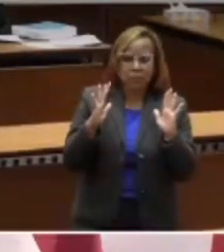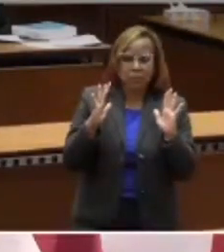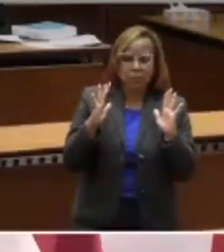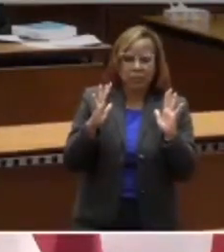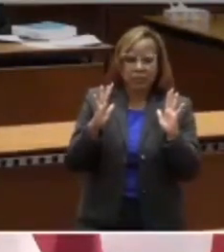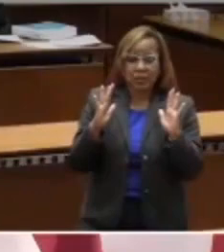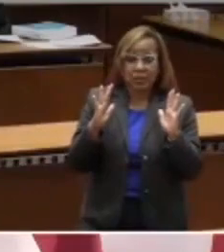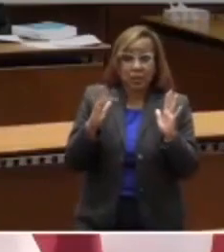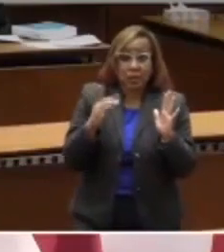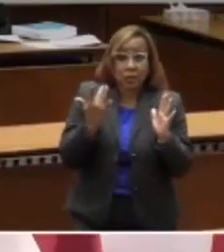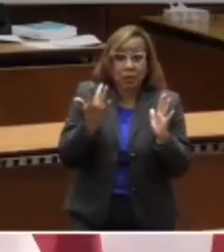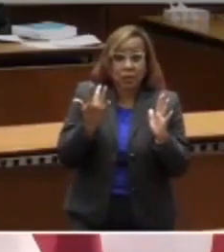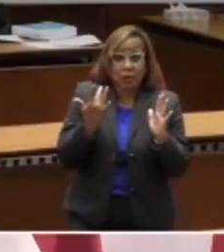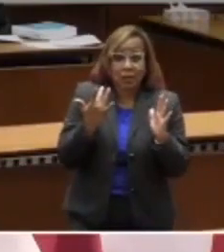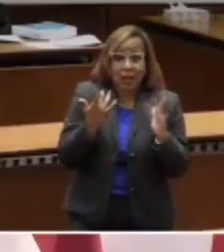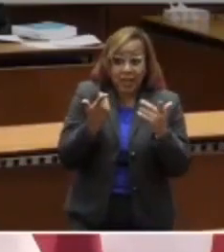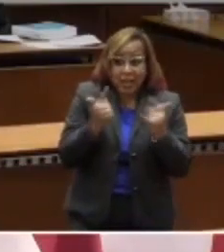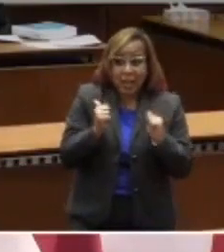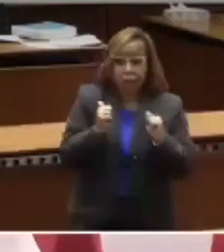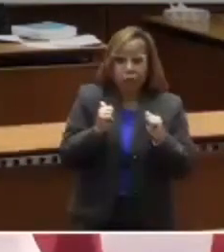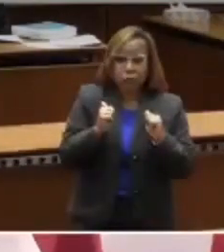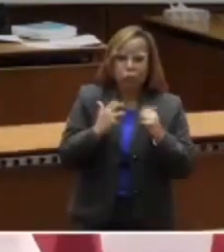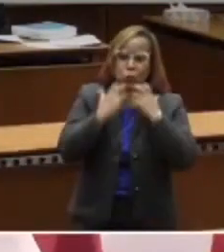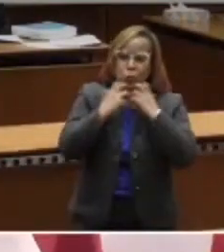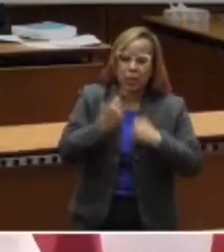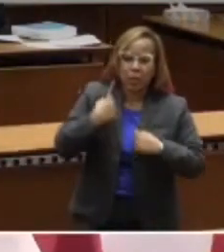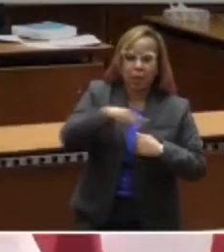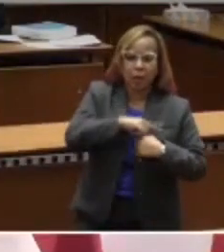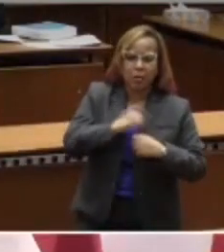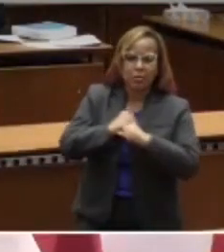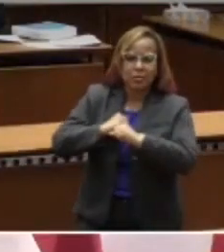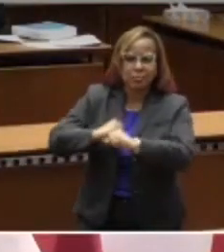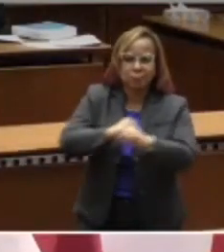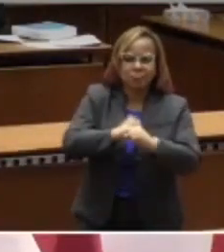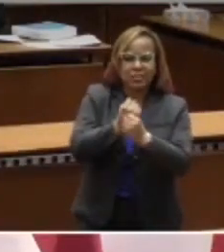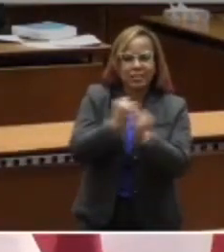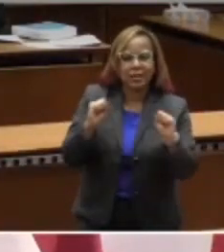all in an effort to keep us safe.